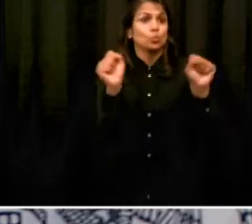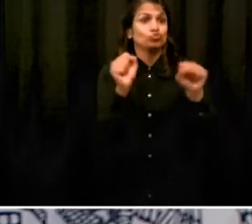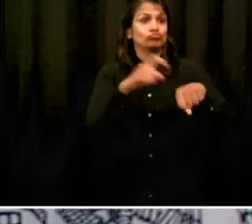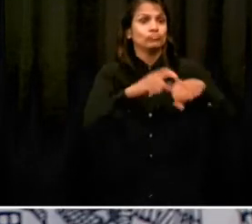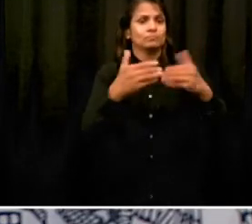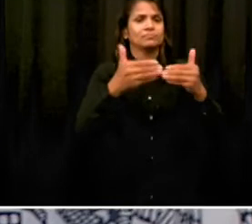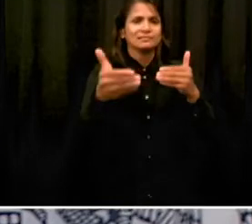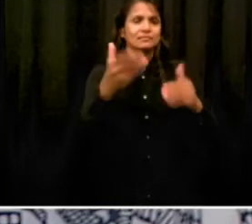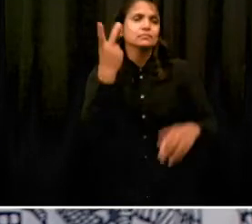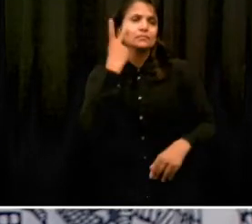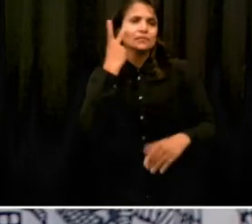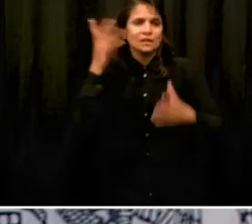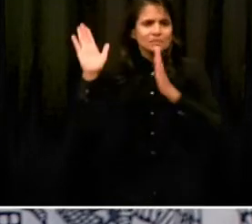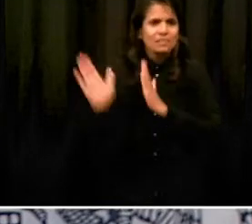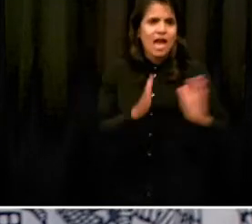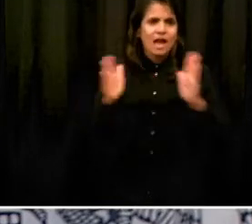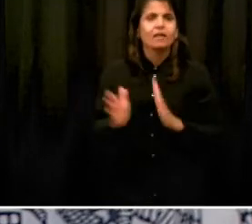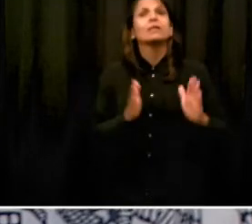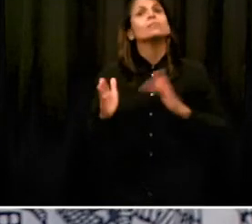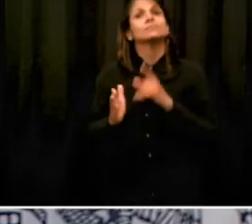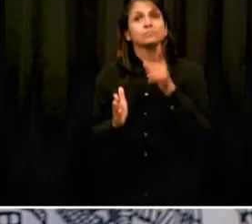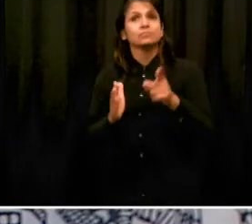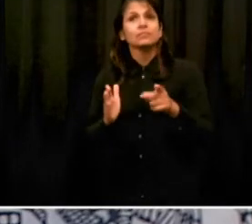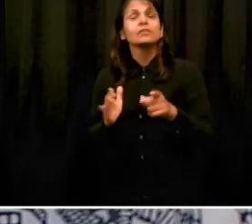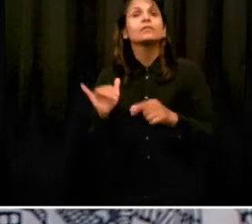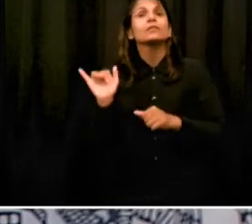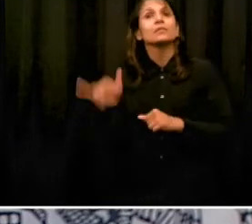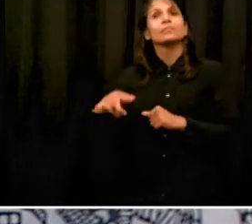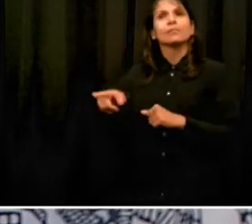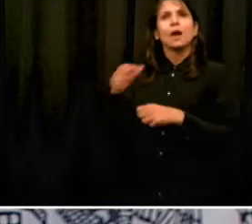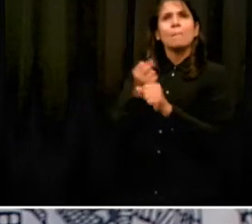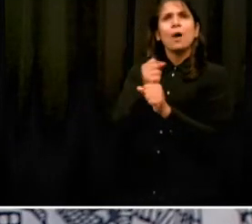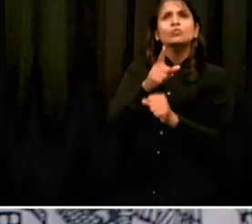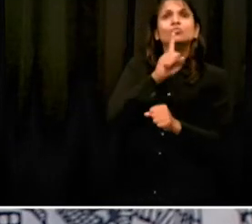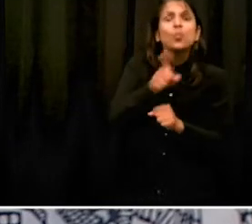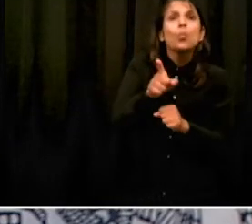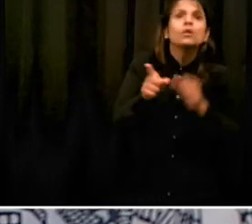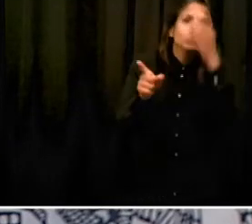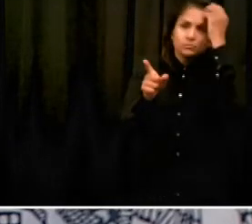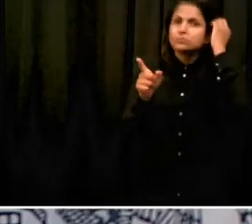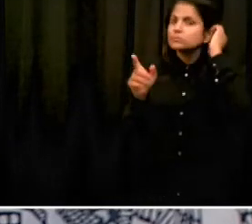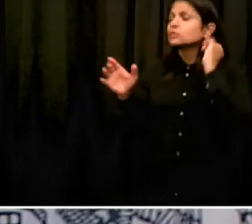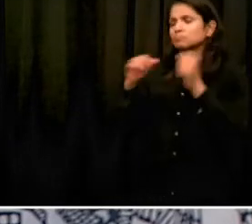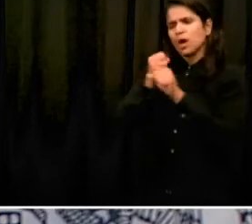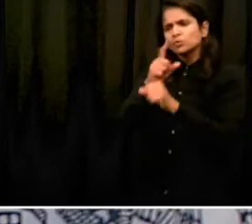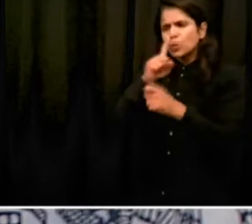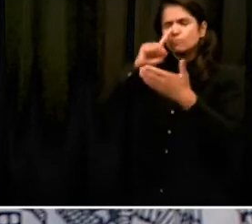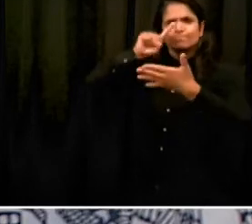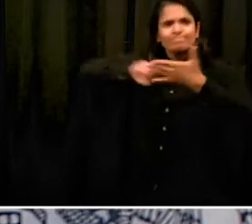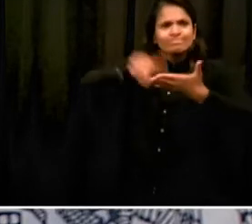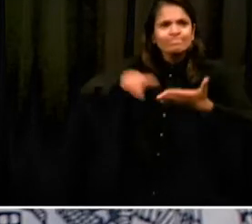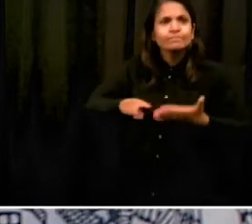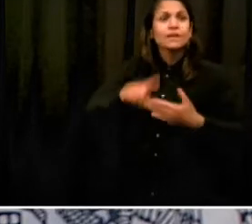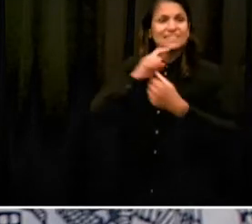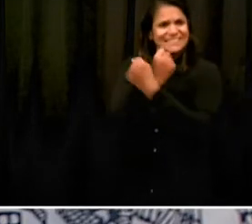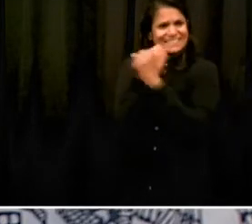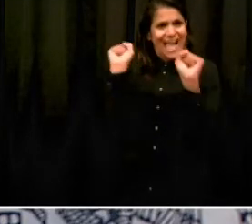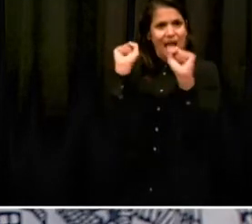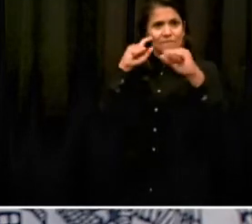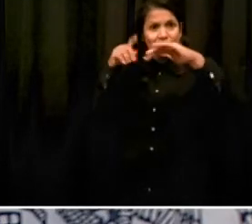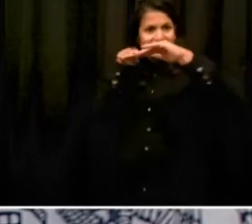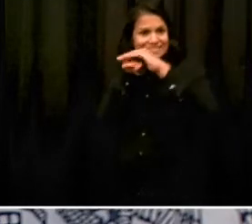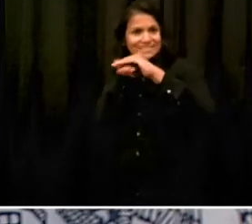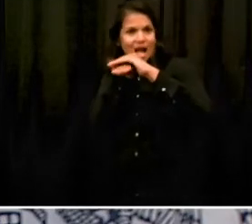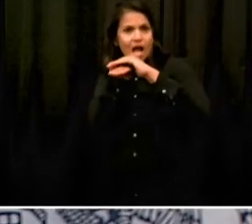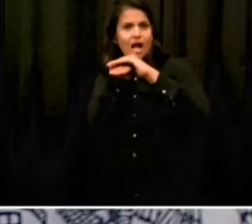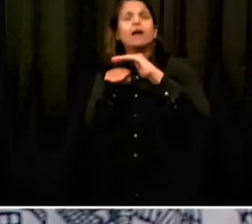it safely. We're going to keep looking for sure. Now, I would say to you, I've talked to a lot of restaurant owners as well. I think some are in really tough shape. I